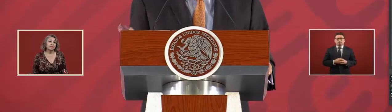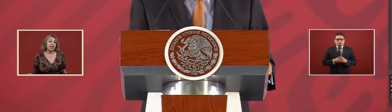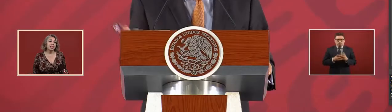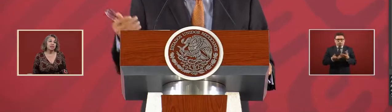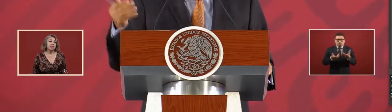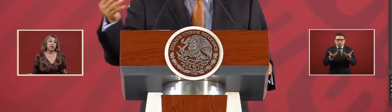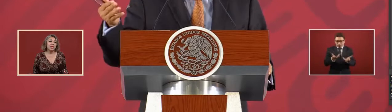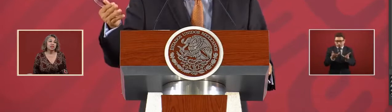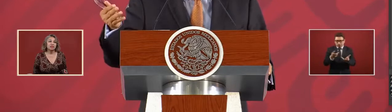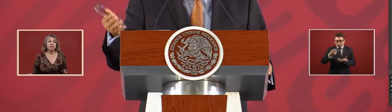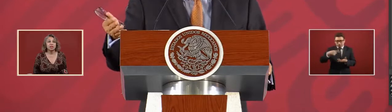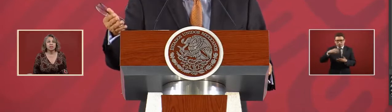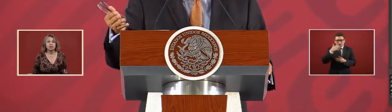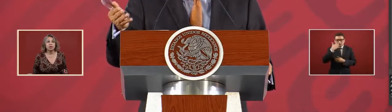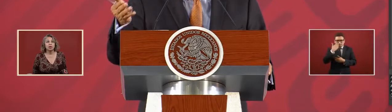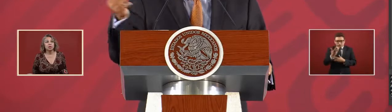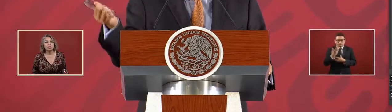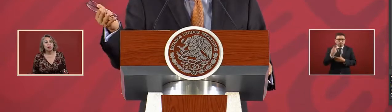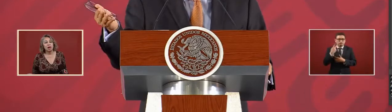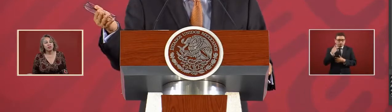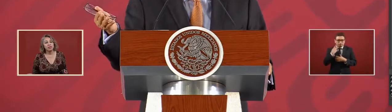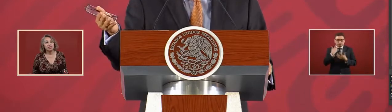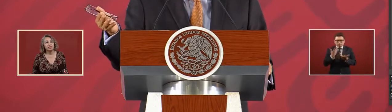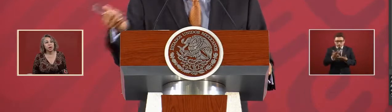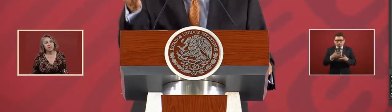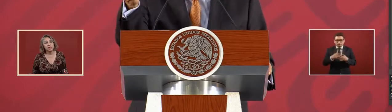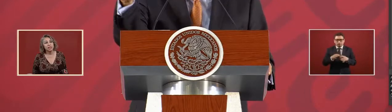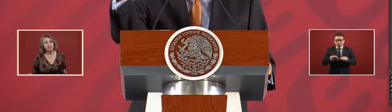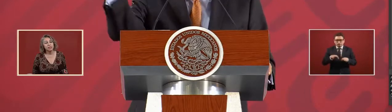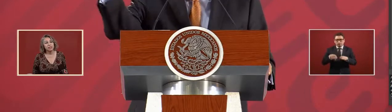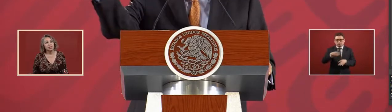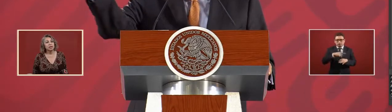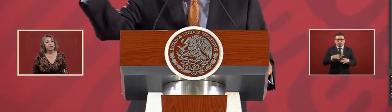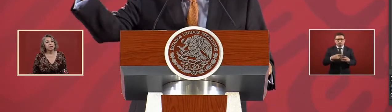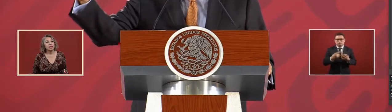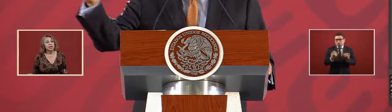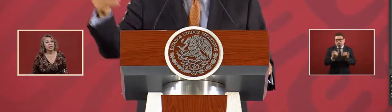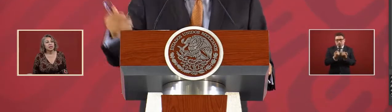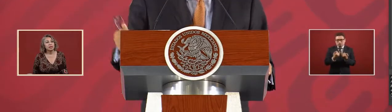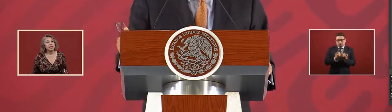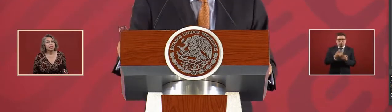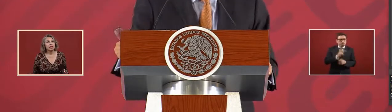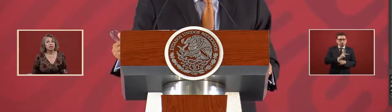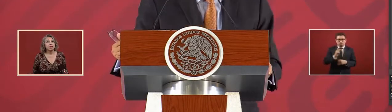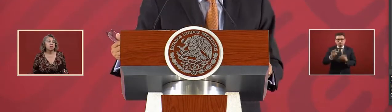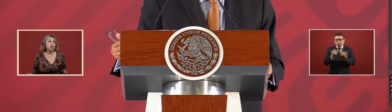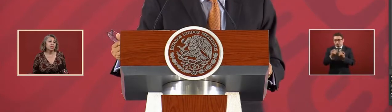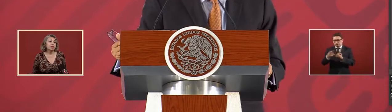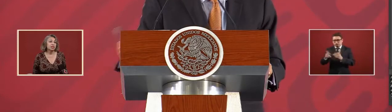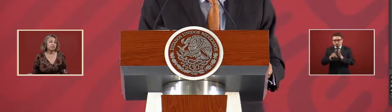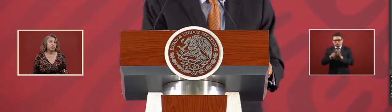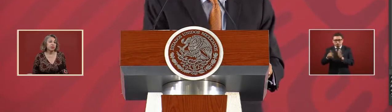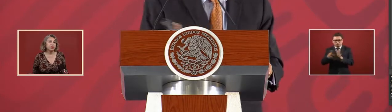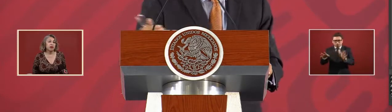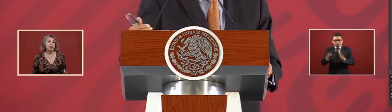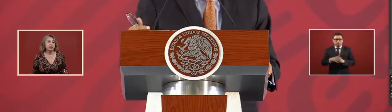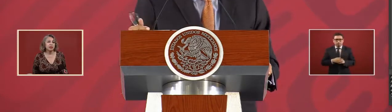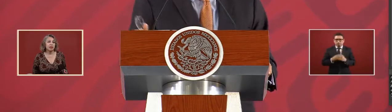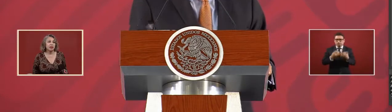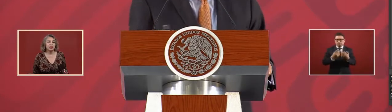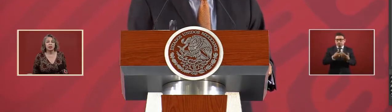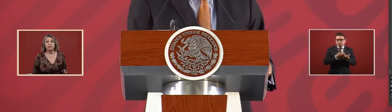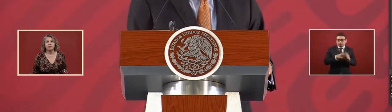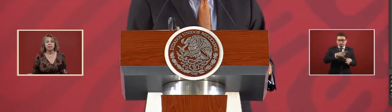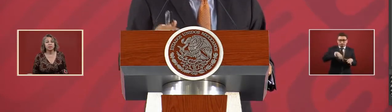ejercer and el noble to exercise their noble política, office of politics, como el noble oficio del periodismo, like the noble office of periodic